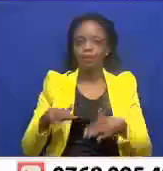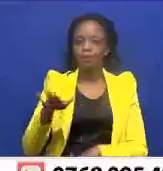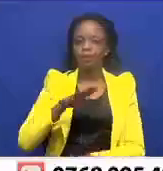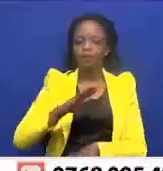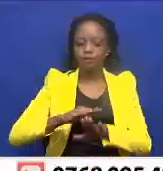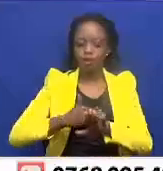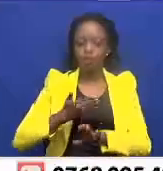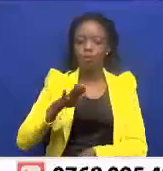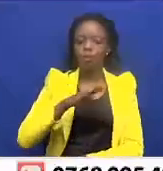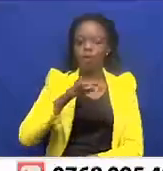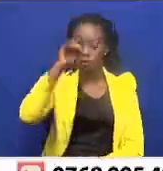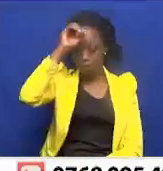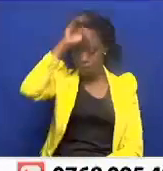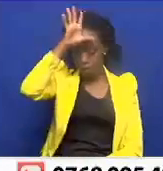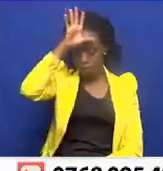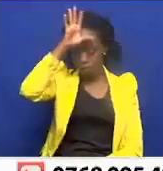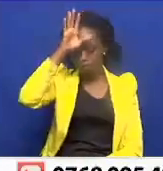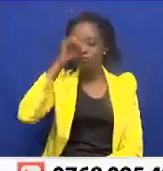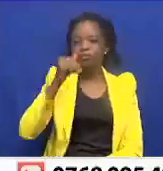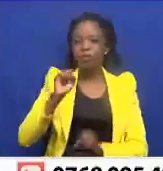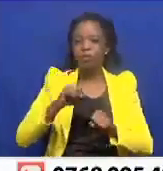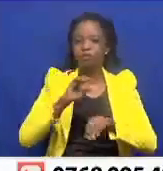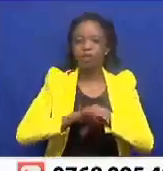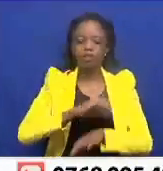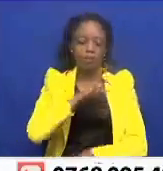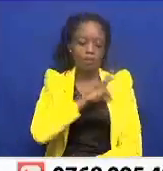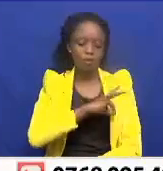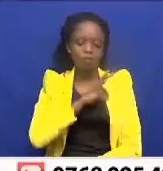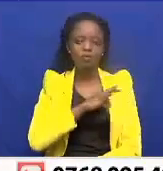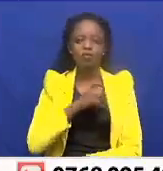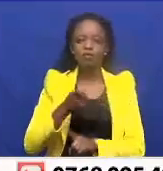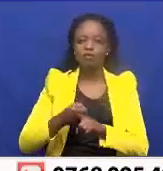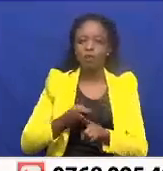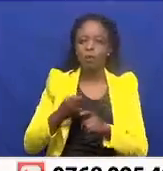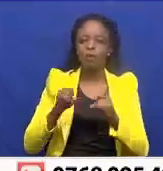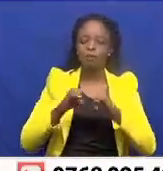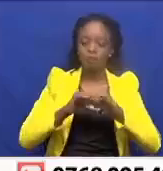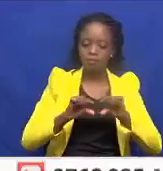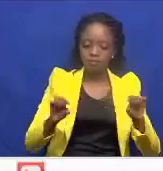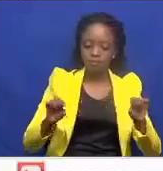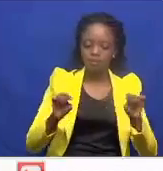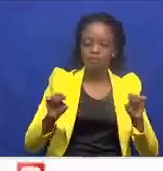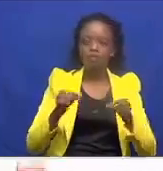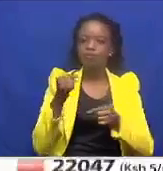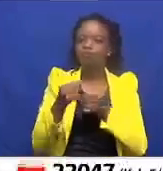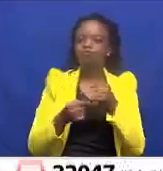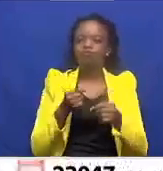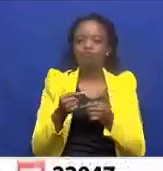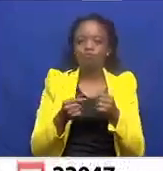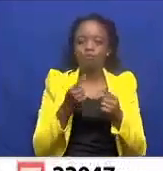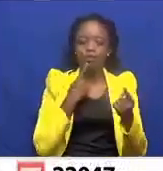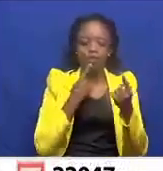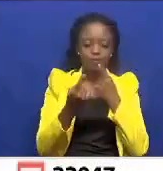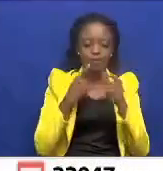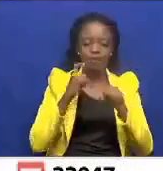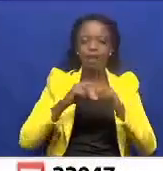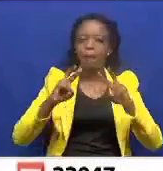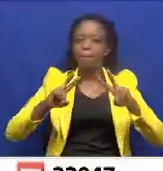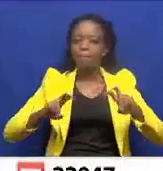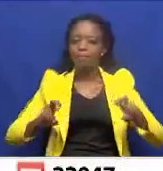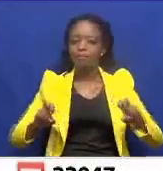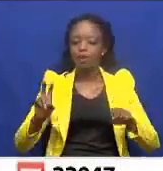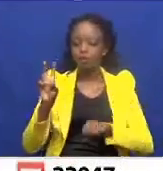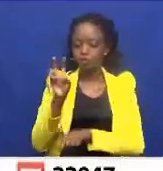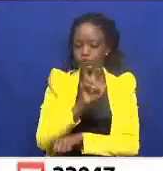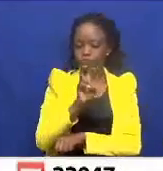Kikuyu area, Kiambu County, are set to benefit from the top-of-the-art sewer line whose construction is ongoing. Speaking during the inspection of the